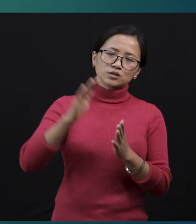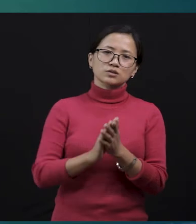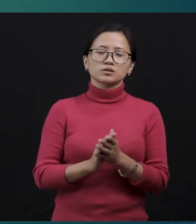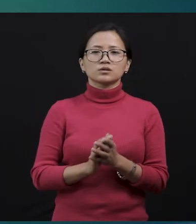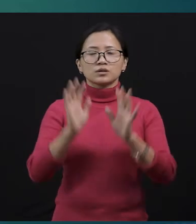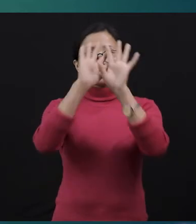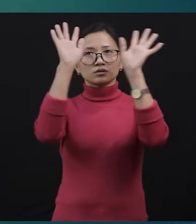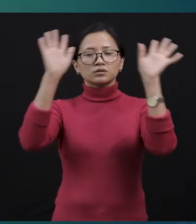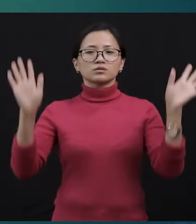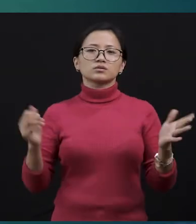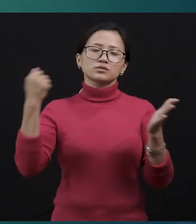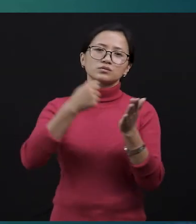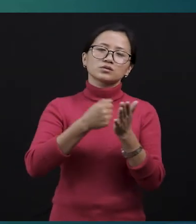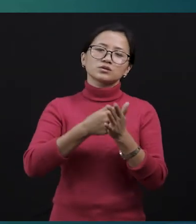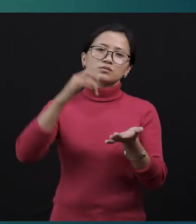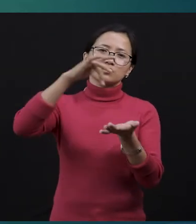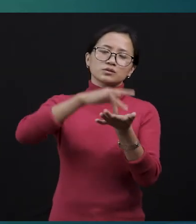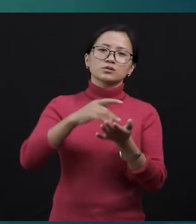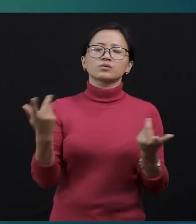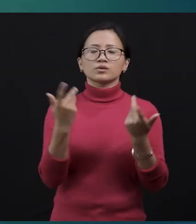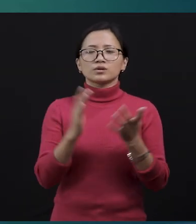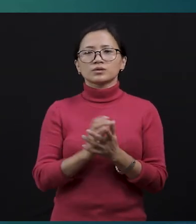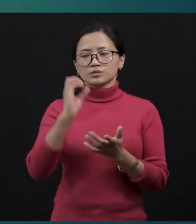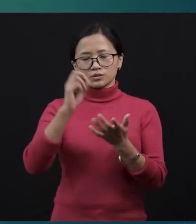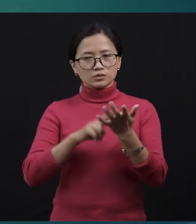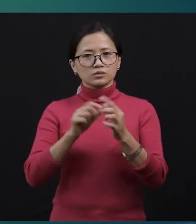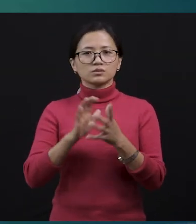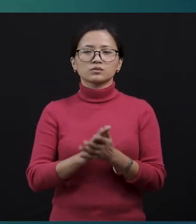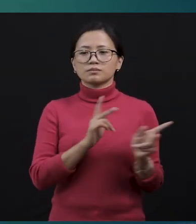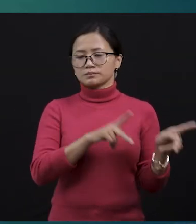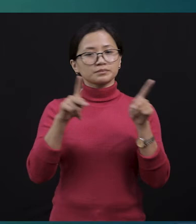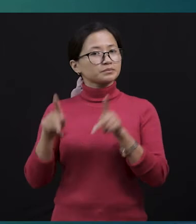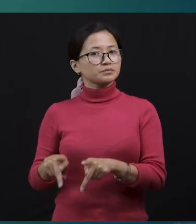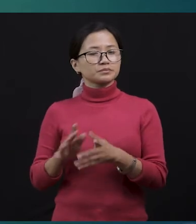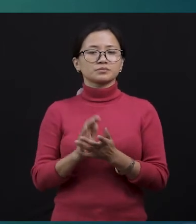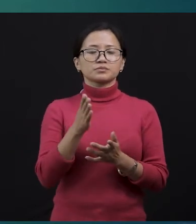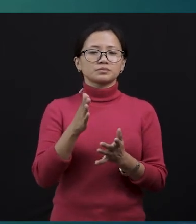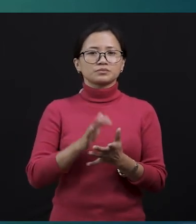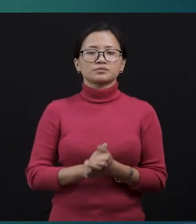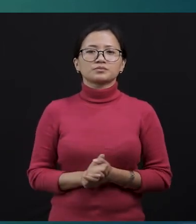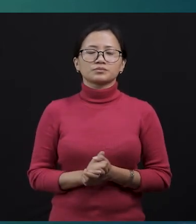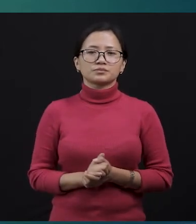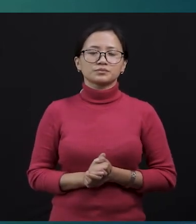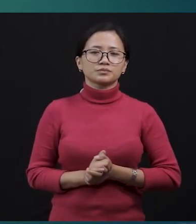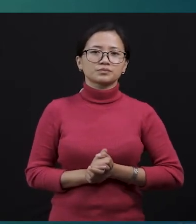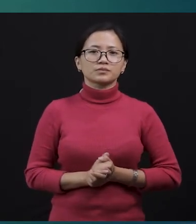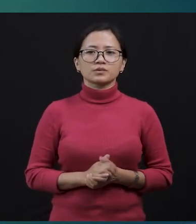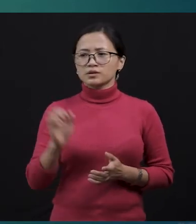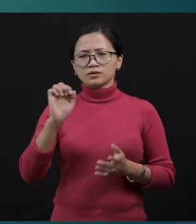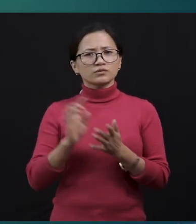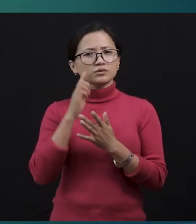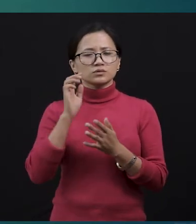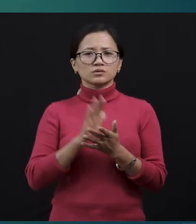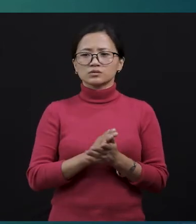hands, but she had reached a place where many people consider it to be impossible. A girl from a small town. Sometimes even in